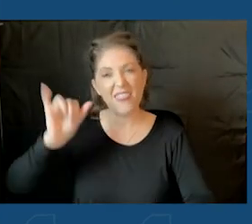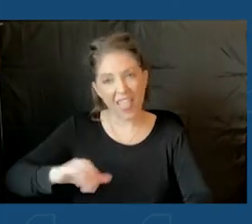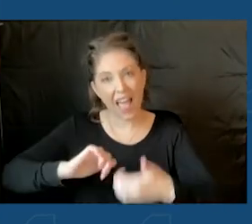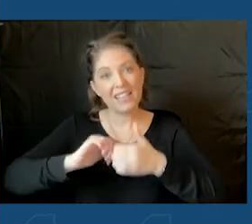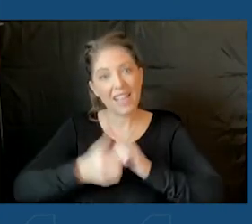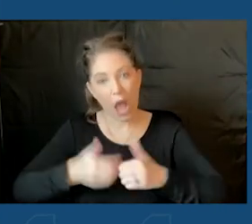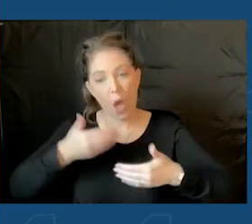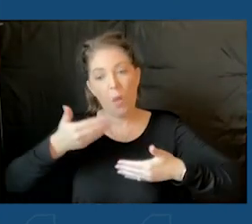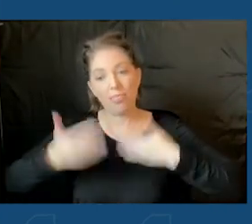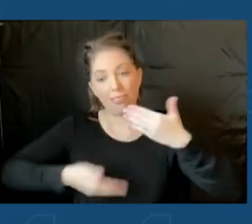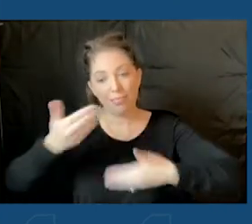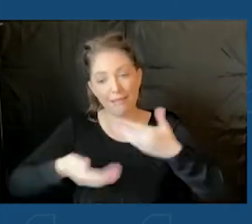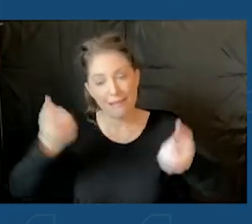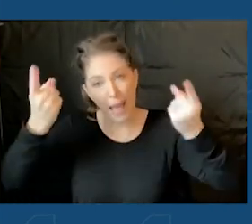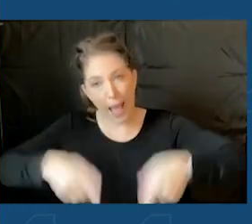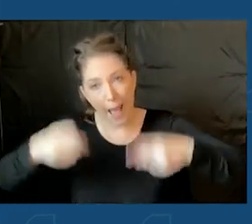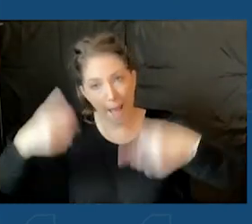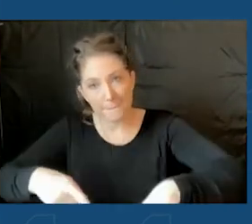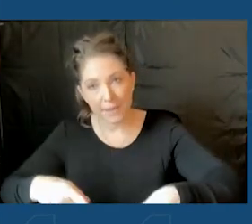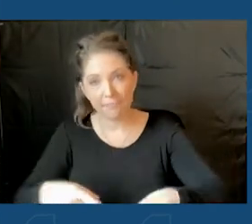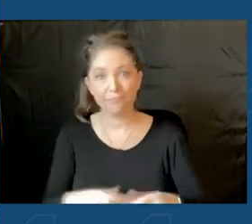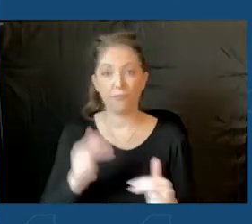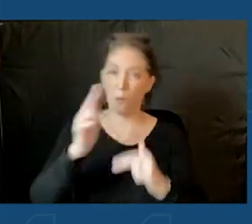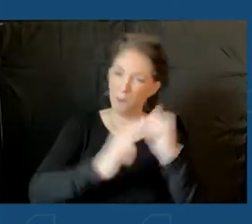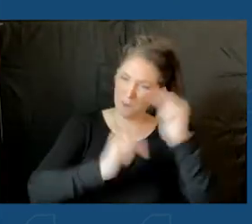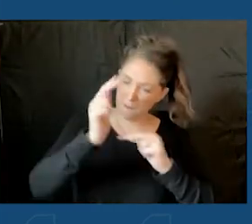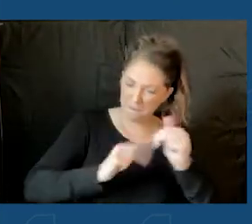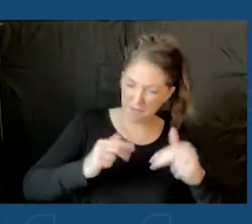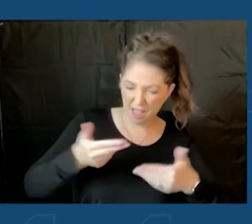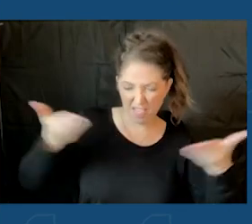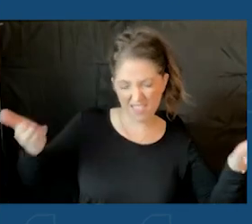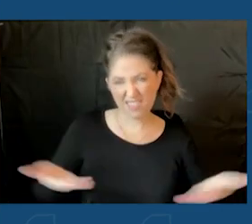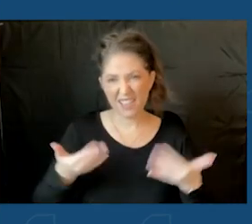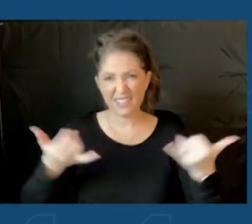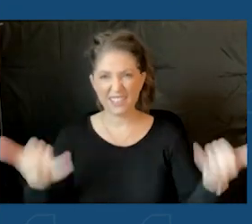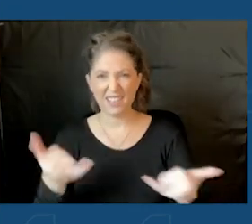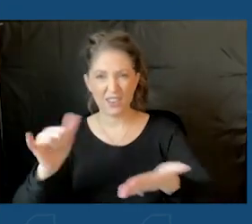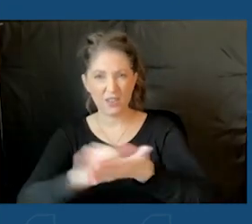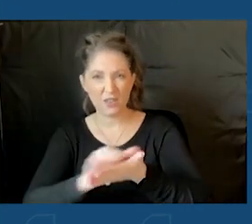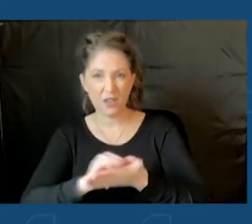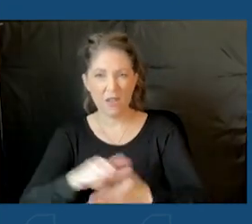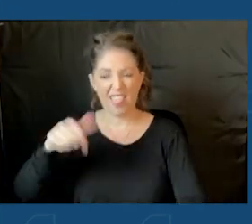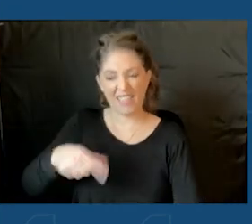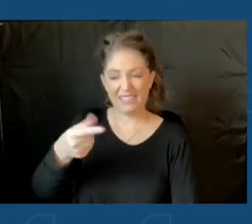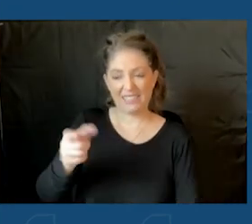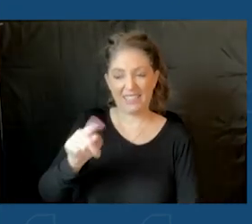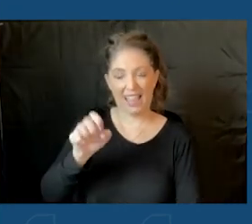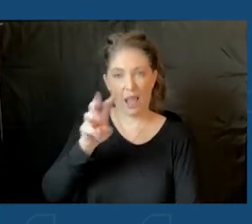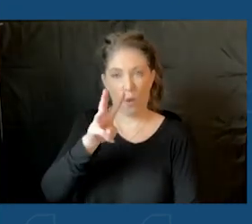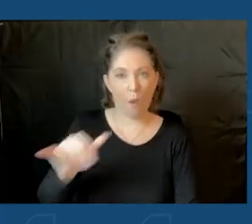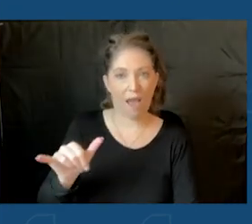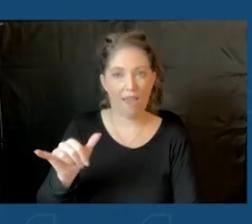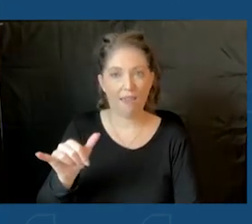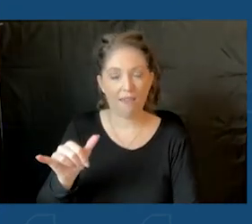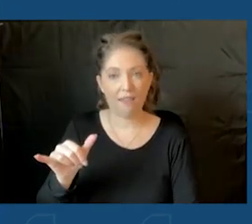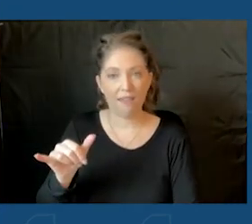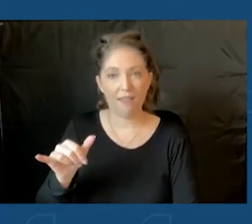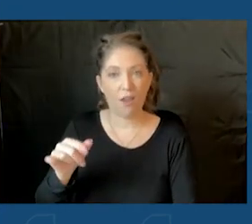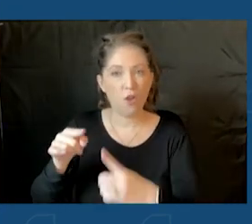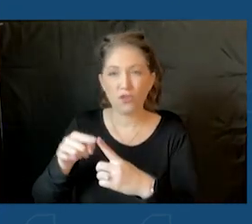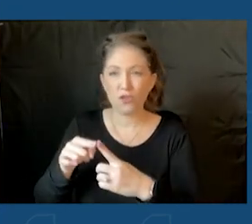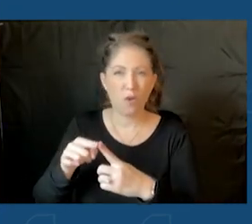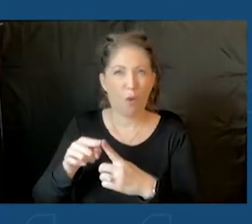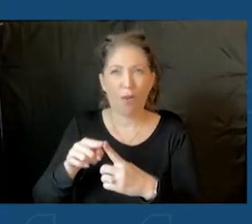we build things in New York. And this is the gateway to the greatest